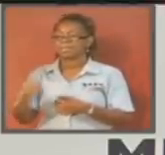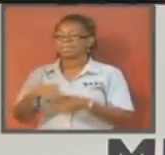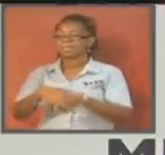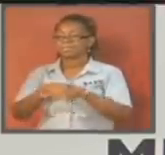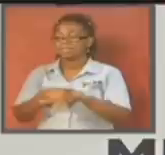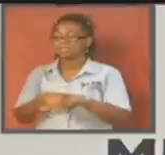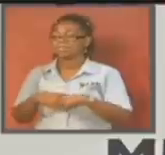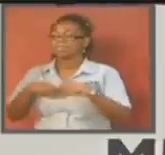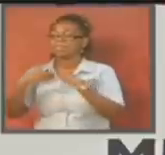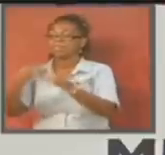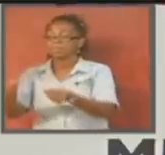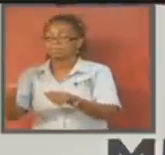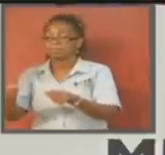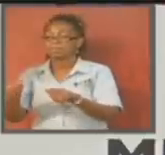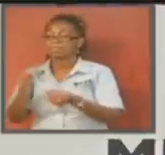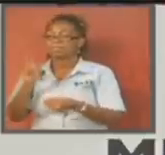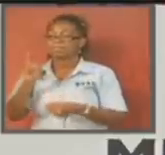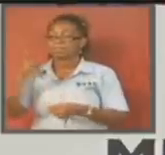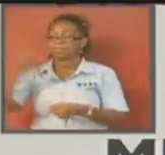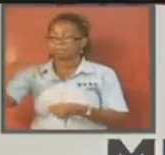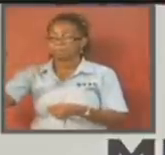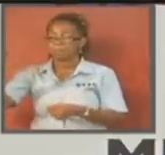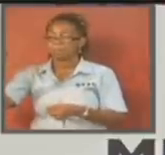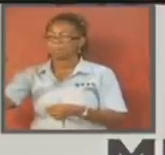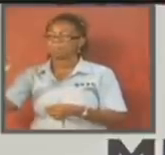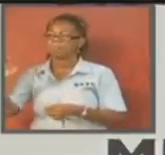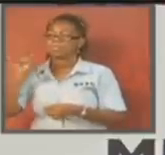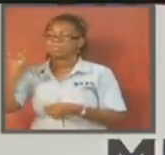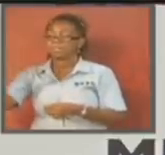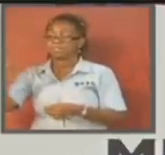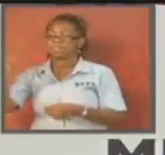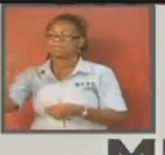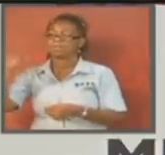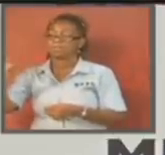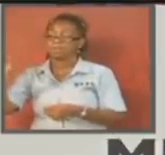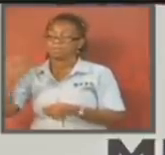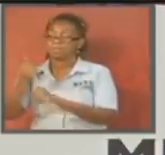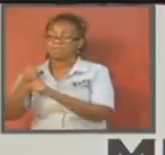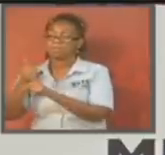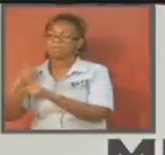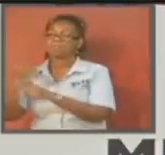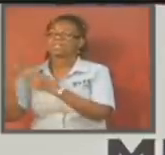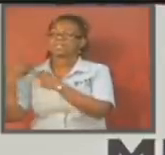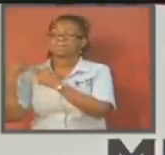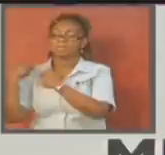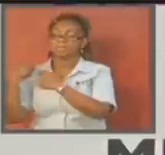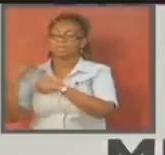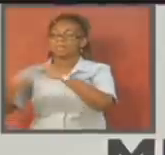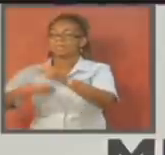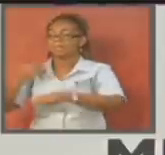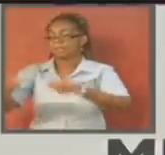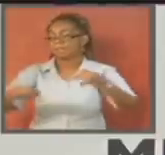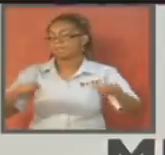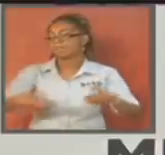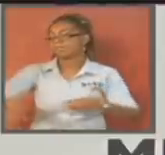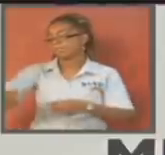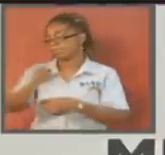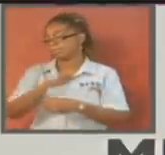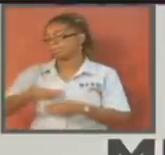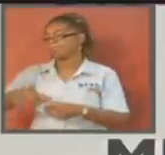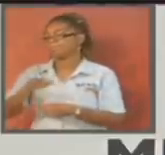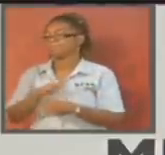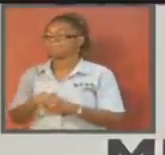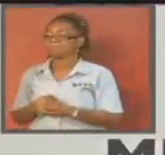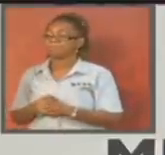and the government, we're really part of the COVAX facility, so if we are to get any of those, it will be through our existing